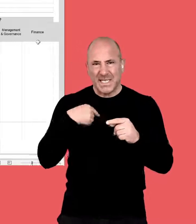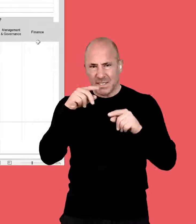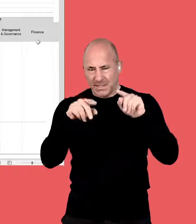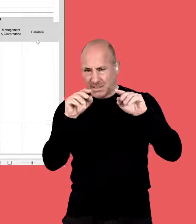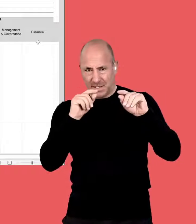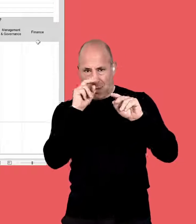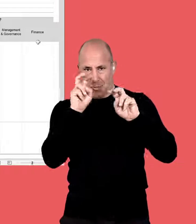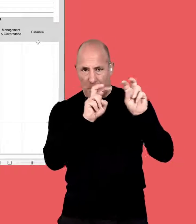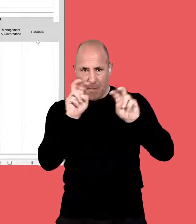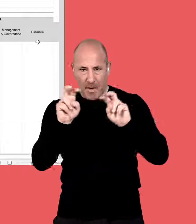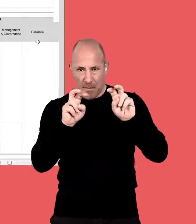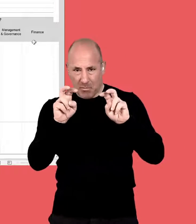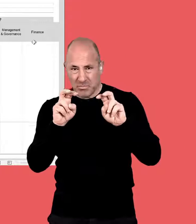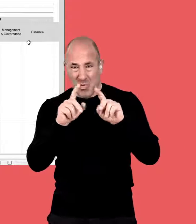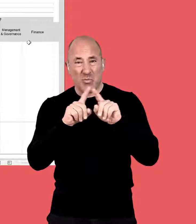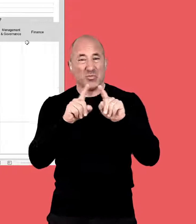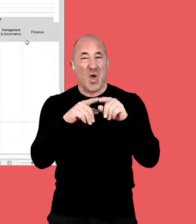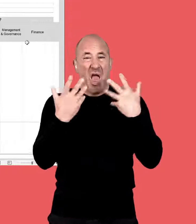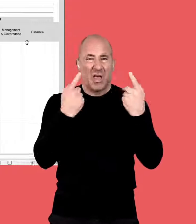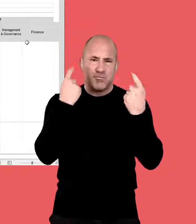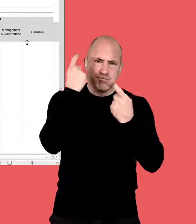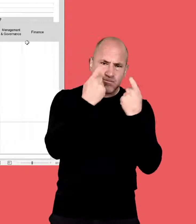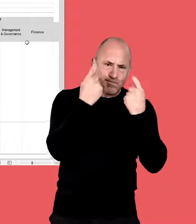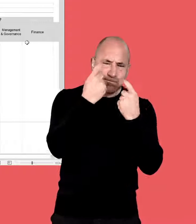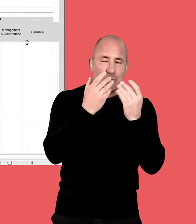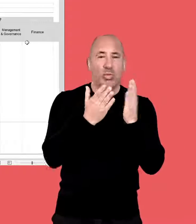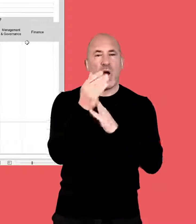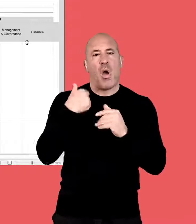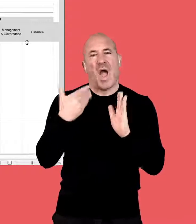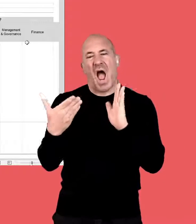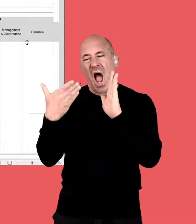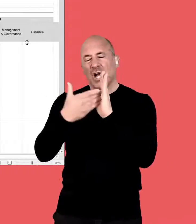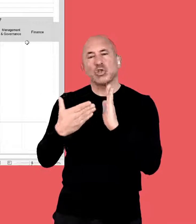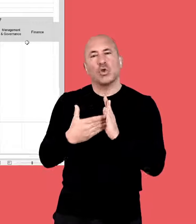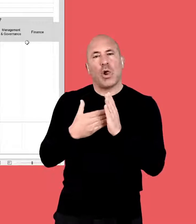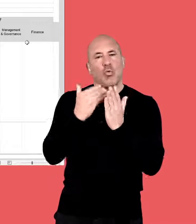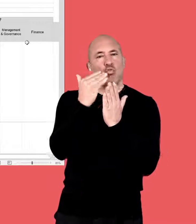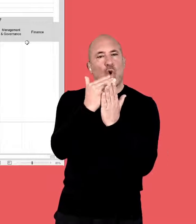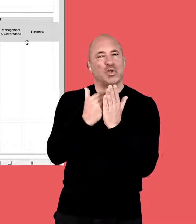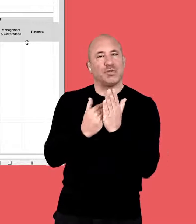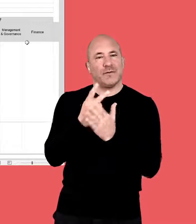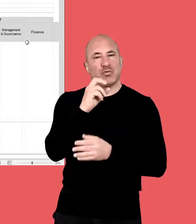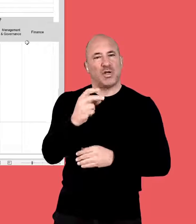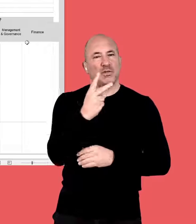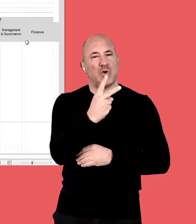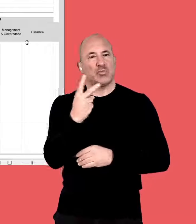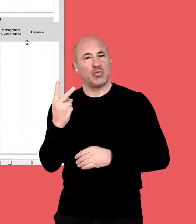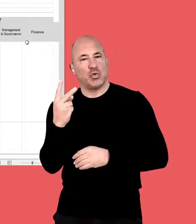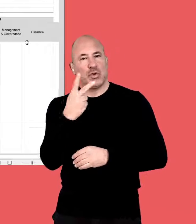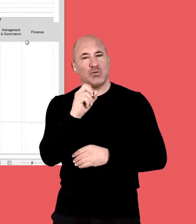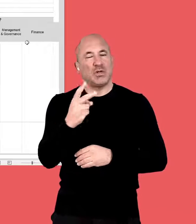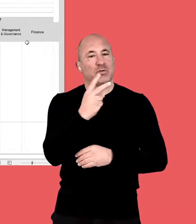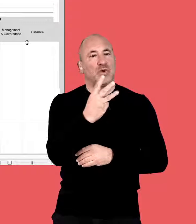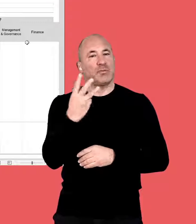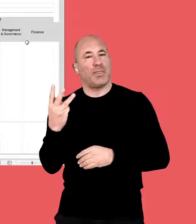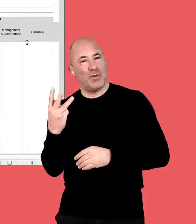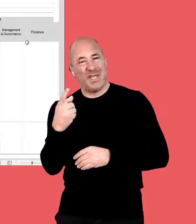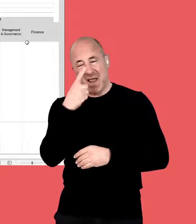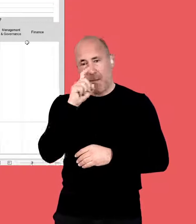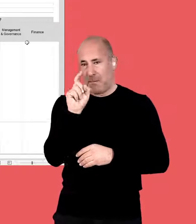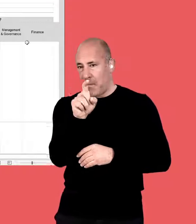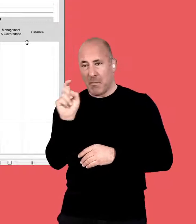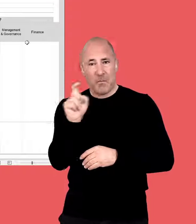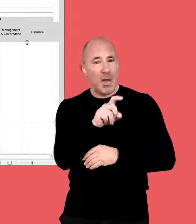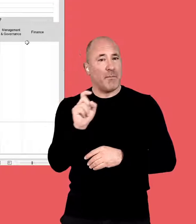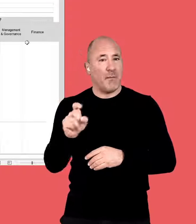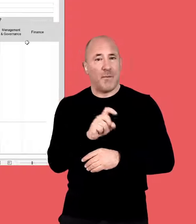priority each SMART objective aligns to, plus any other considerations as outlined in our